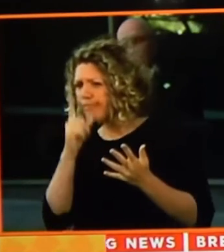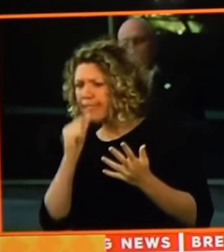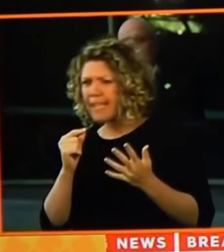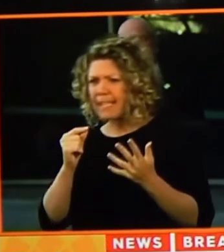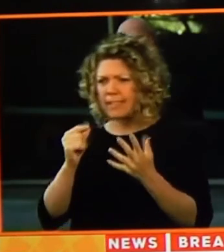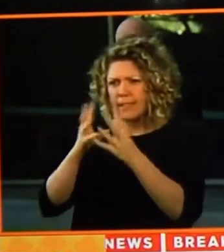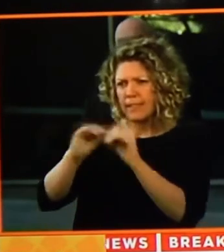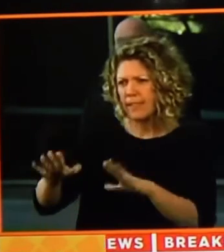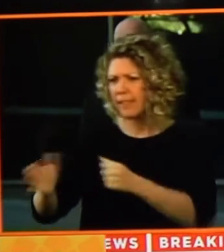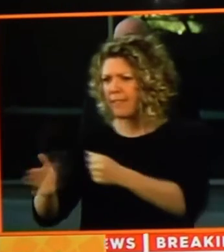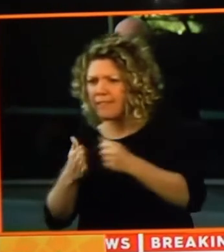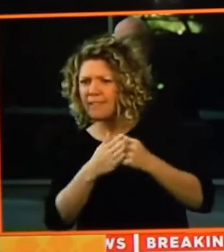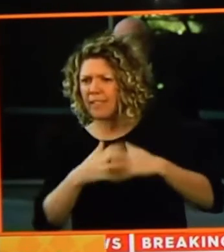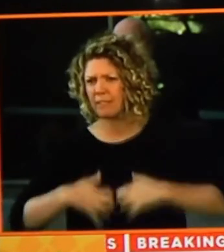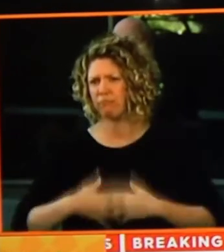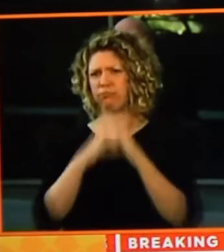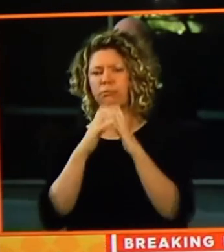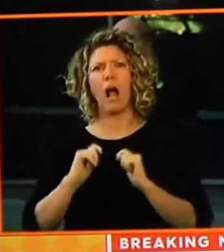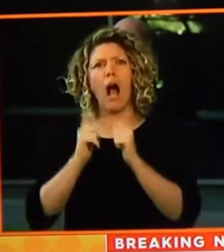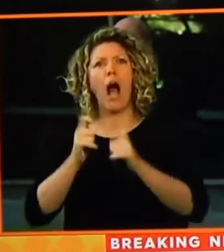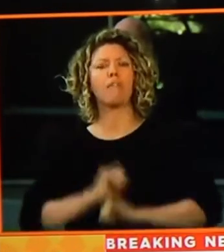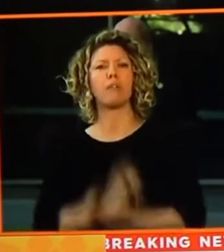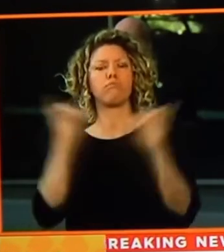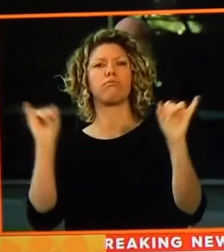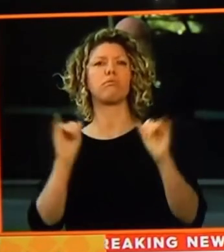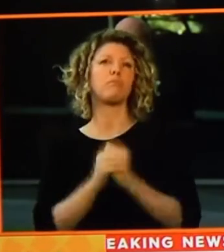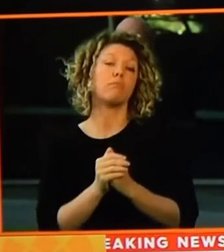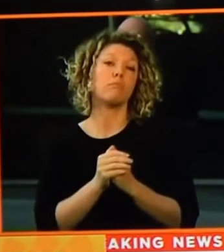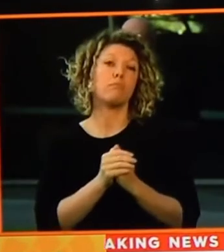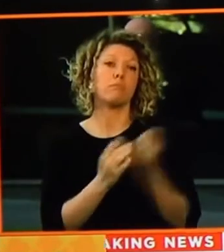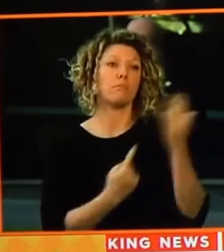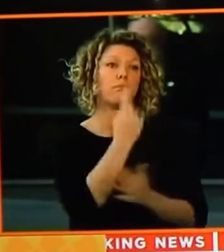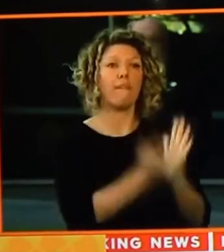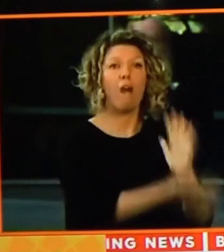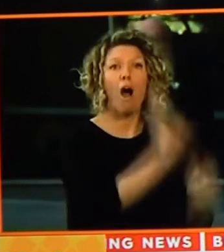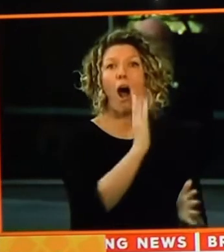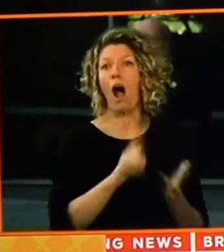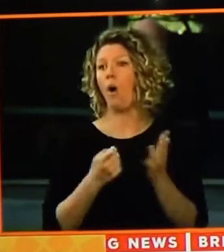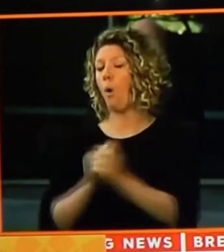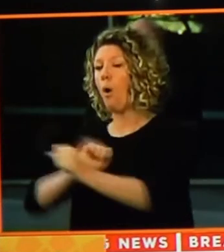importantly recover from disasters and emergencies. Man-made.